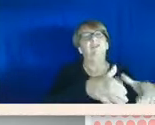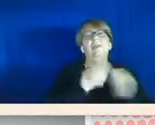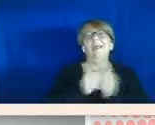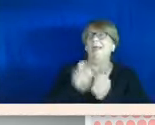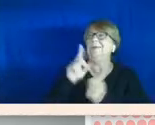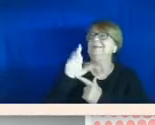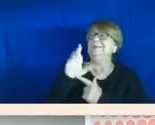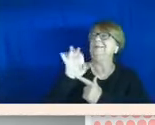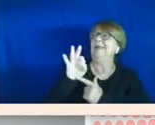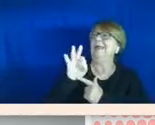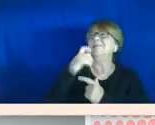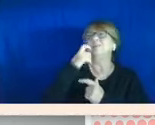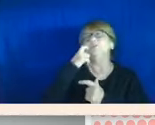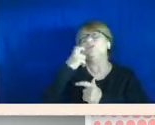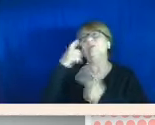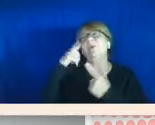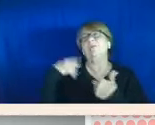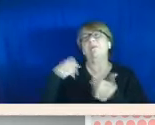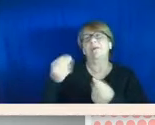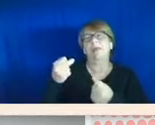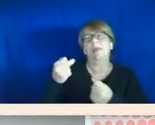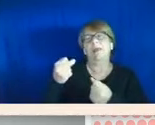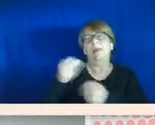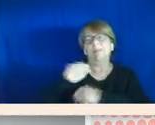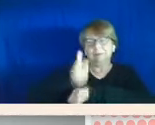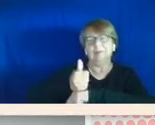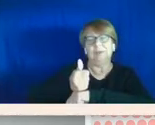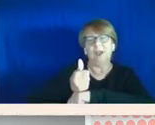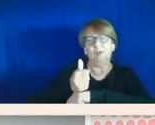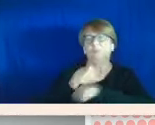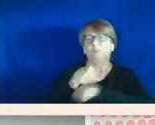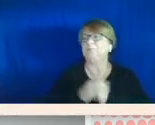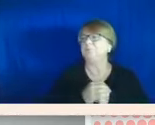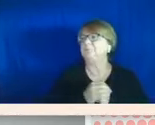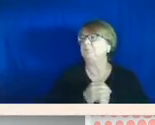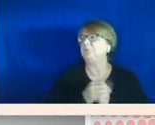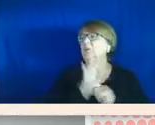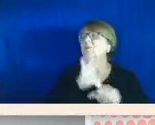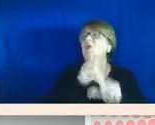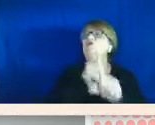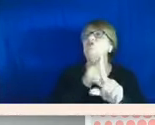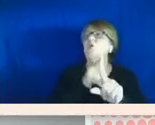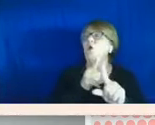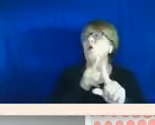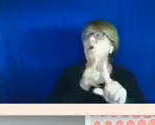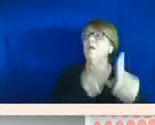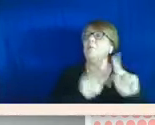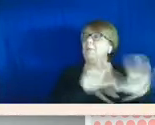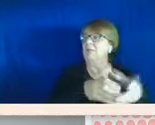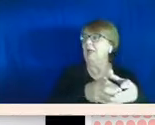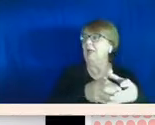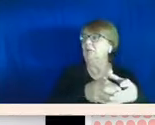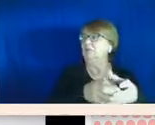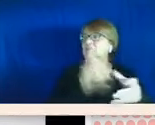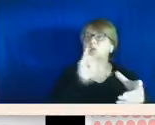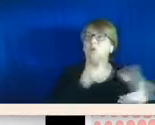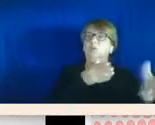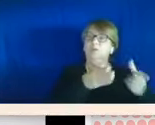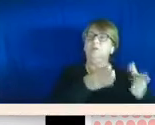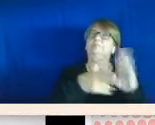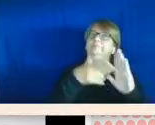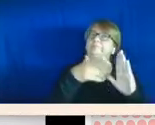Abuse and Mental Health is set up. The target populations for our services are defined in statute. They might be